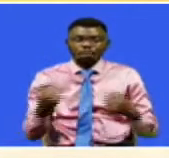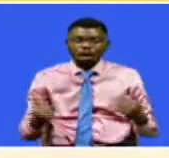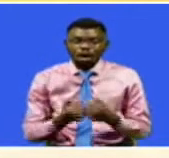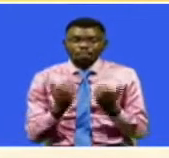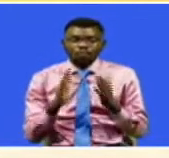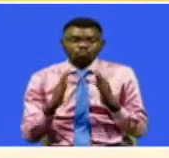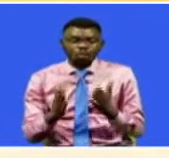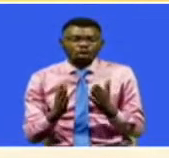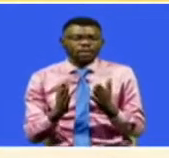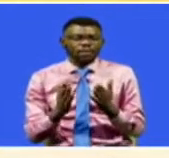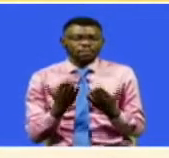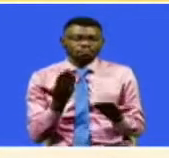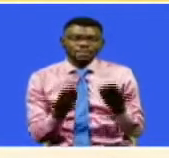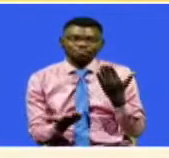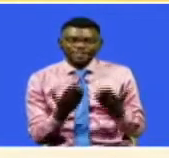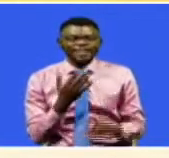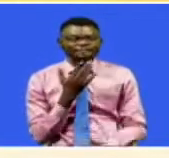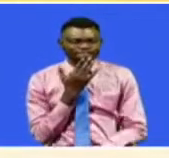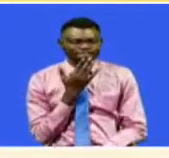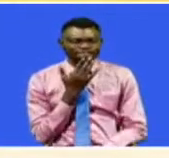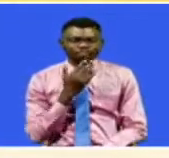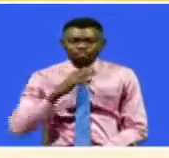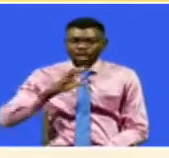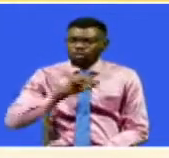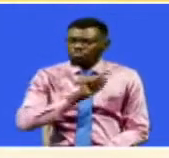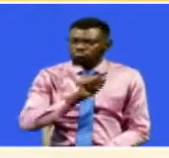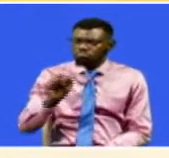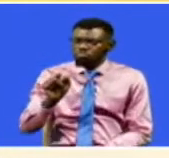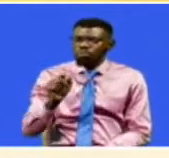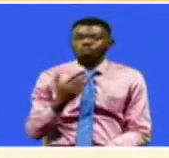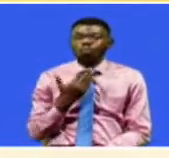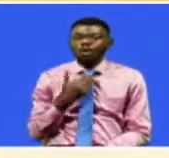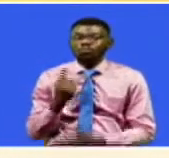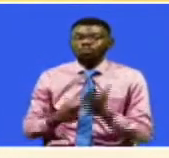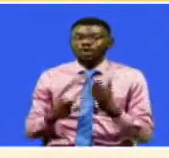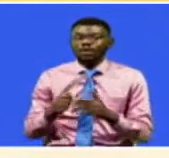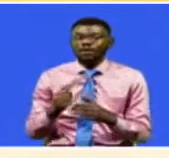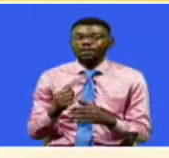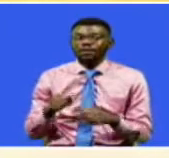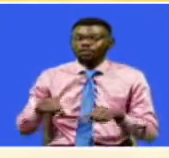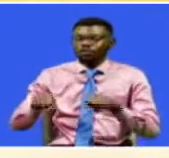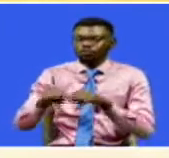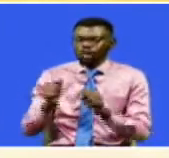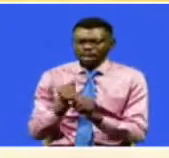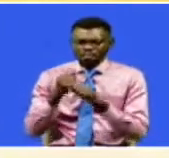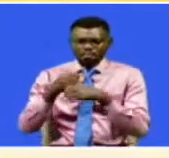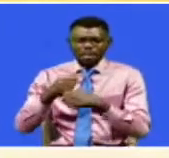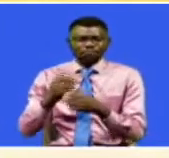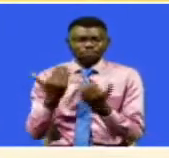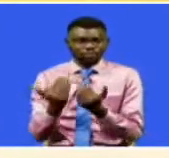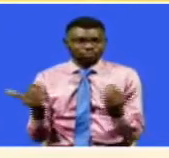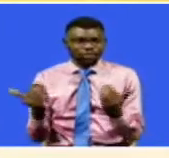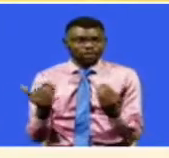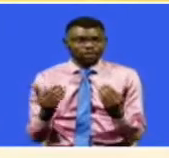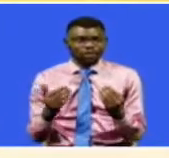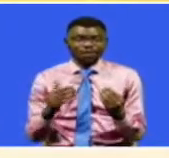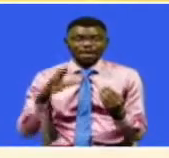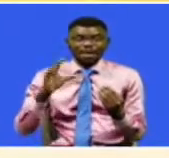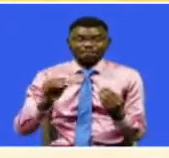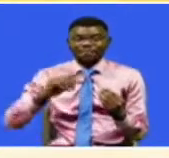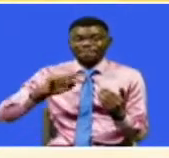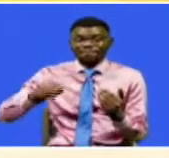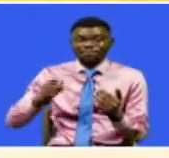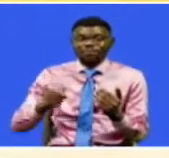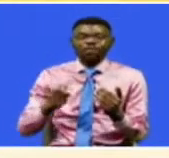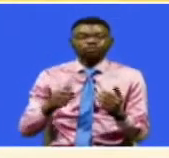if we decide that in every county, we are going to make the shoes for our children? We are making 15 million